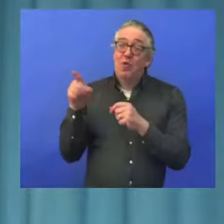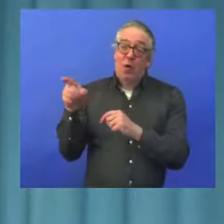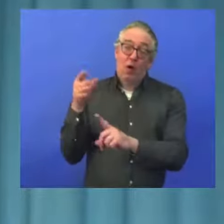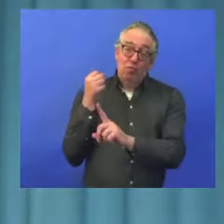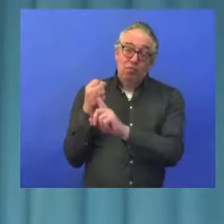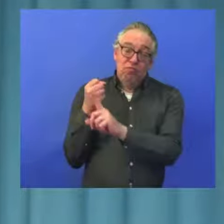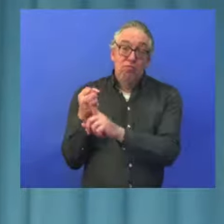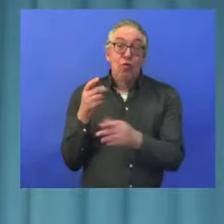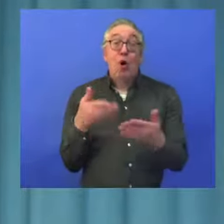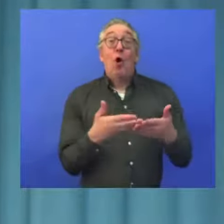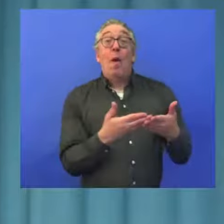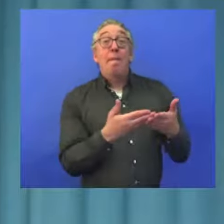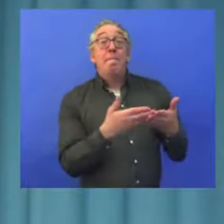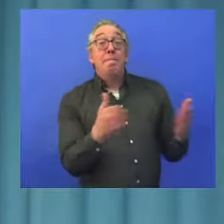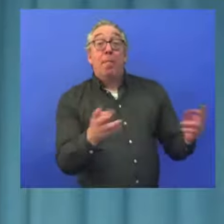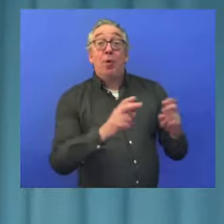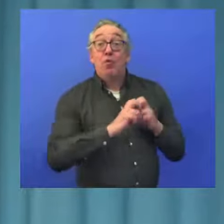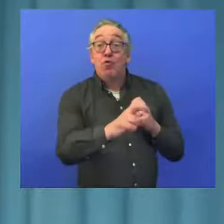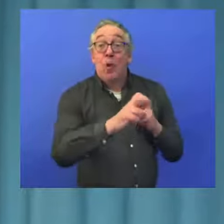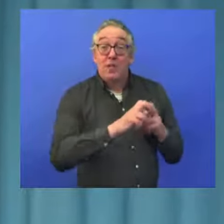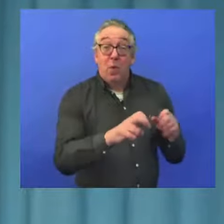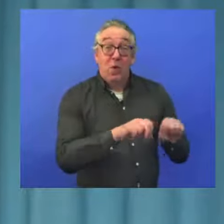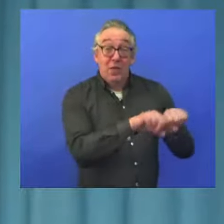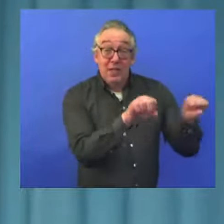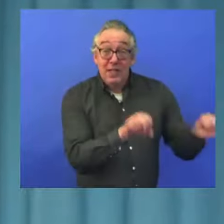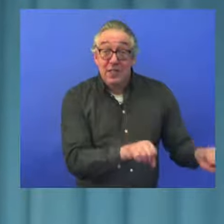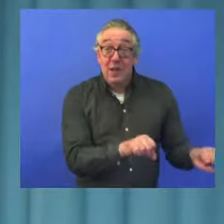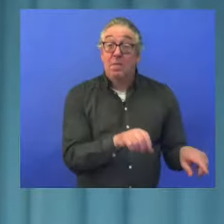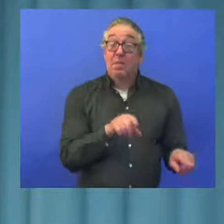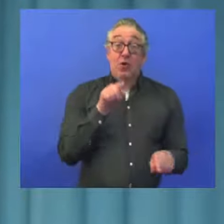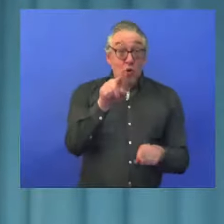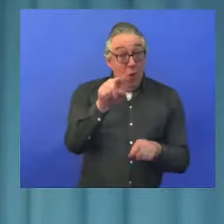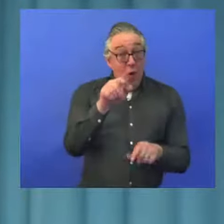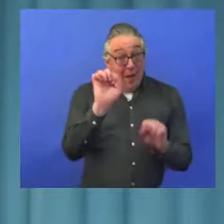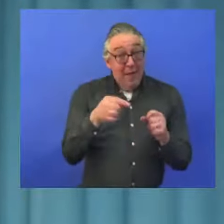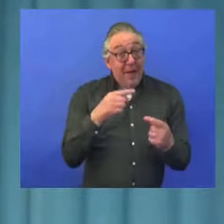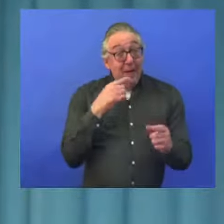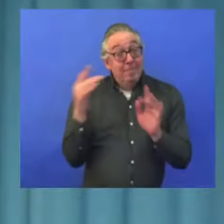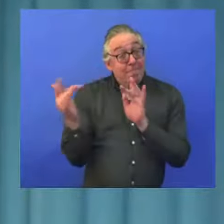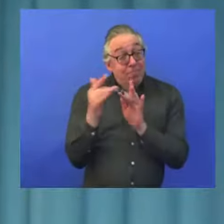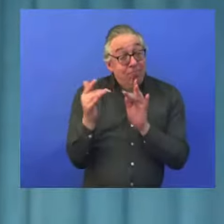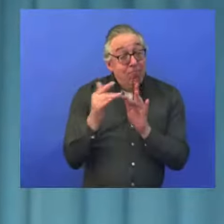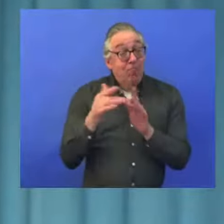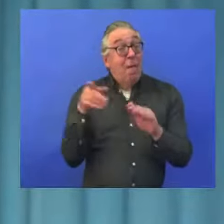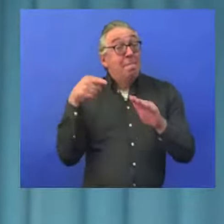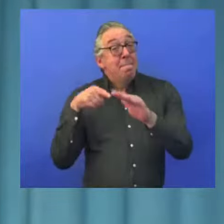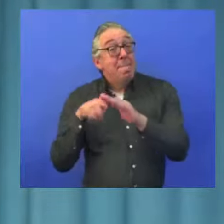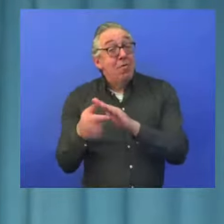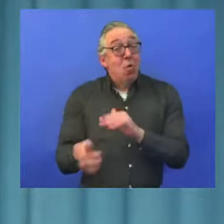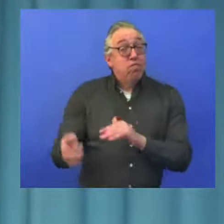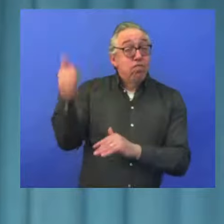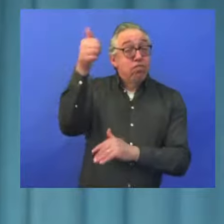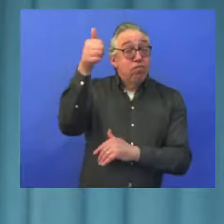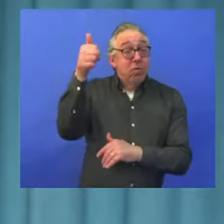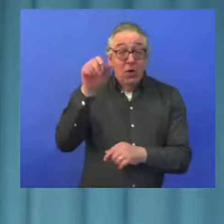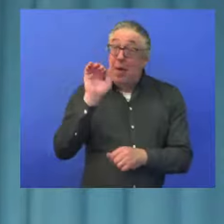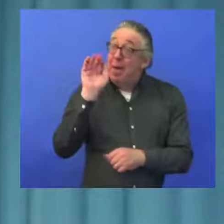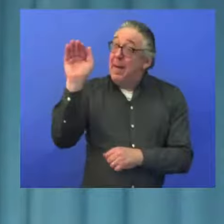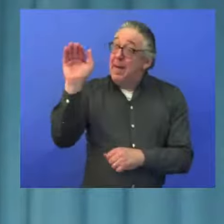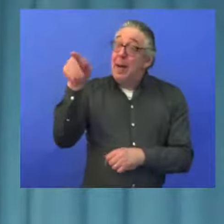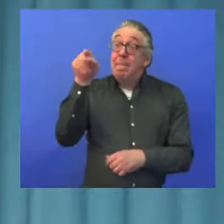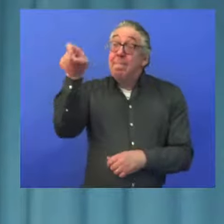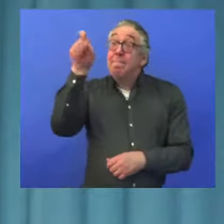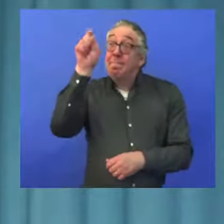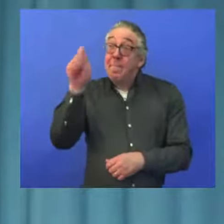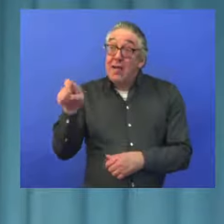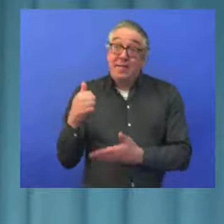municipalities, to your metro owners, and demand systems which actually help people with different disabilities. Talk to venues